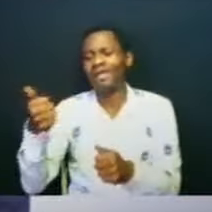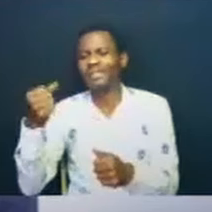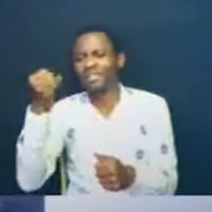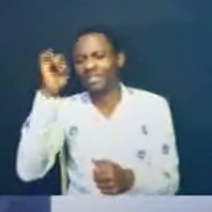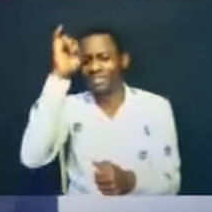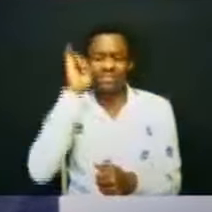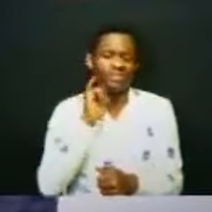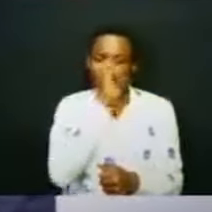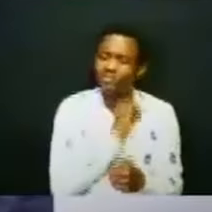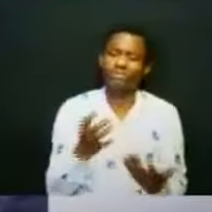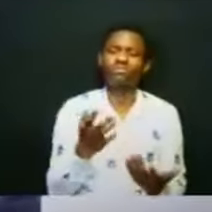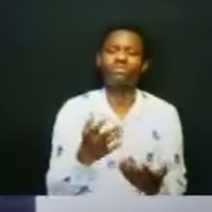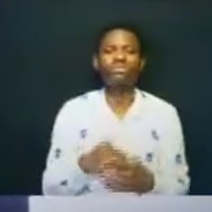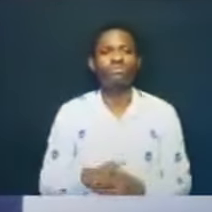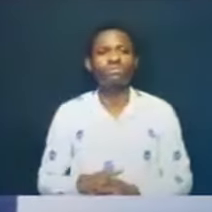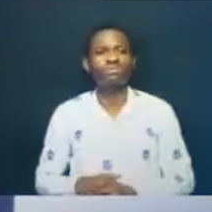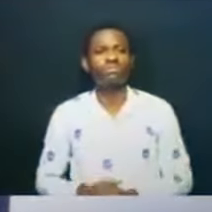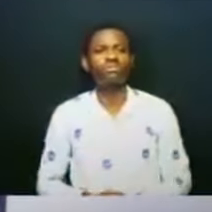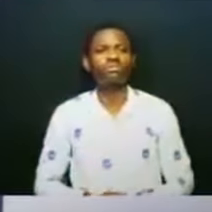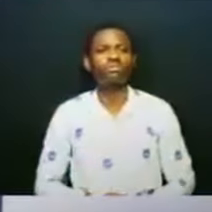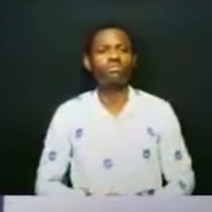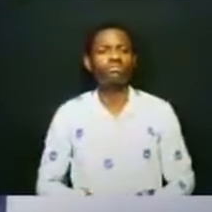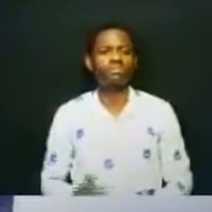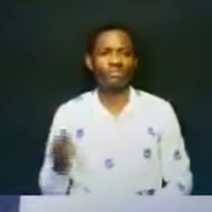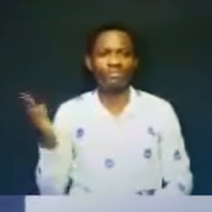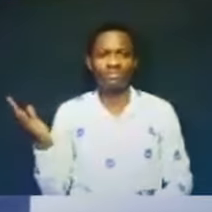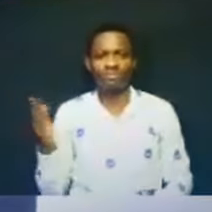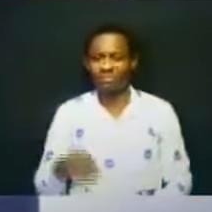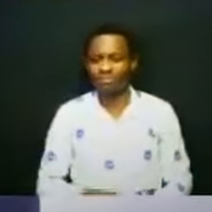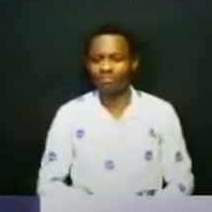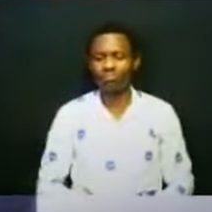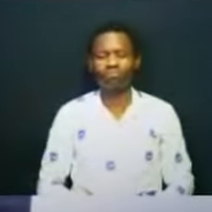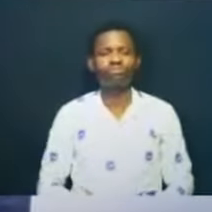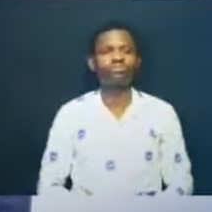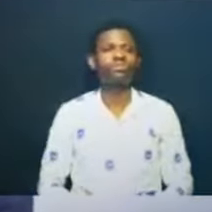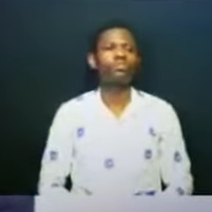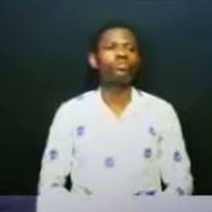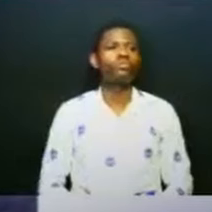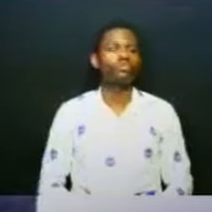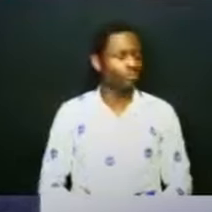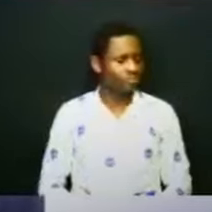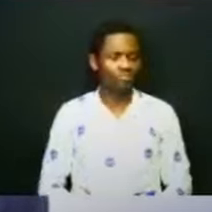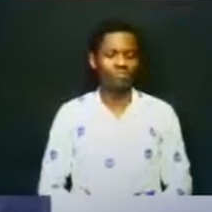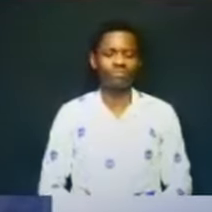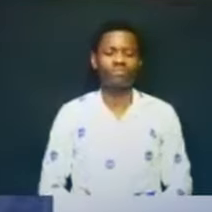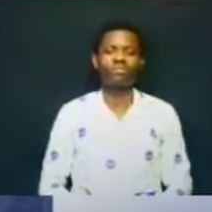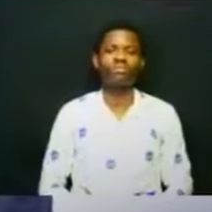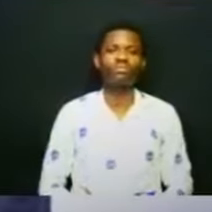say adie enkosi daben. Won nim se echire beye otan. Na enkosi daben ansana